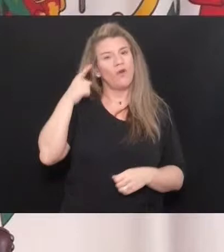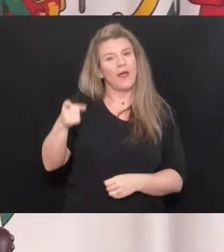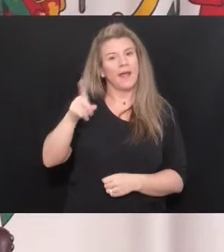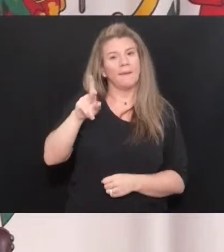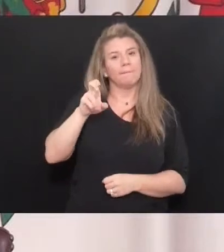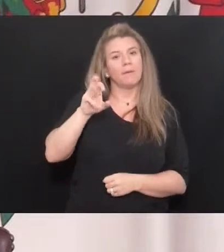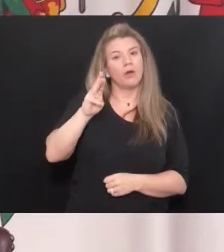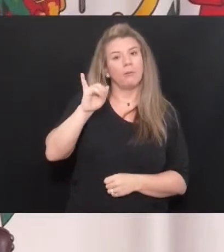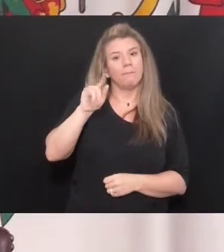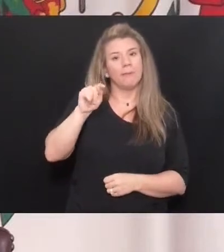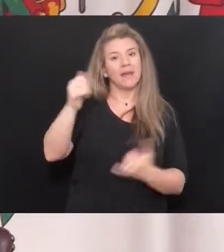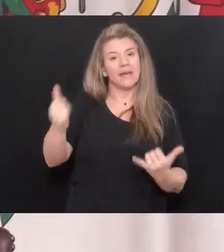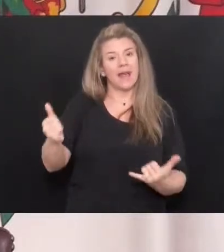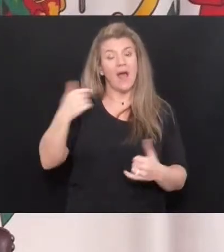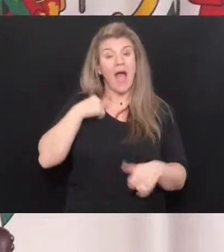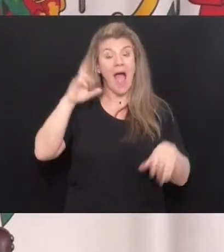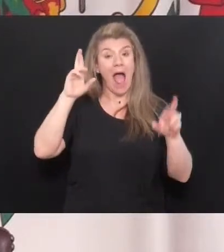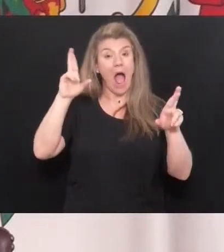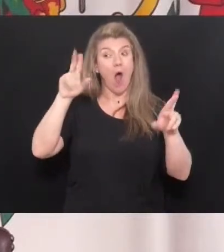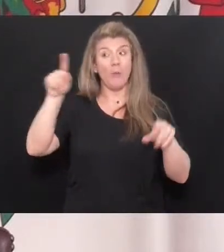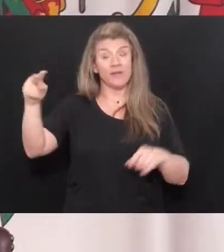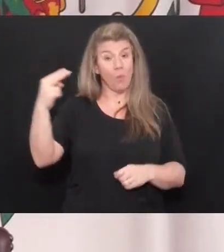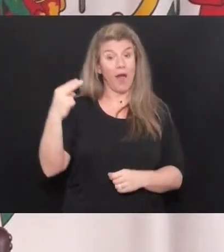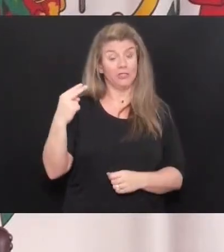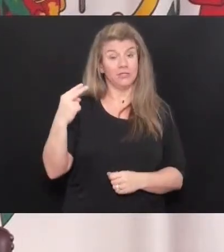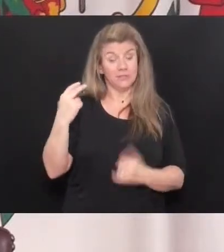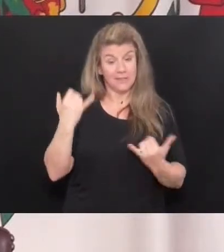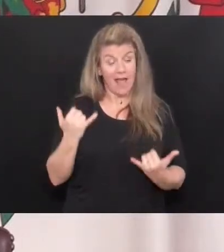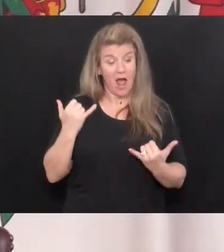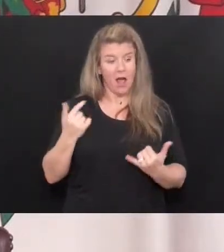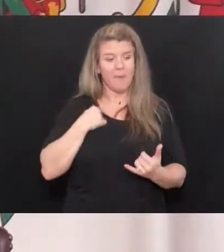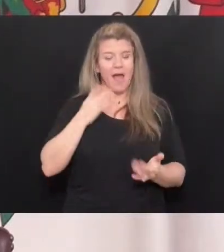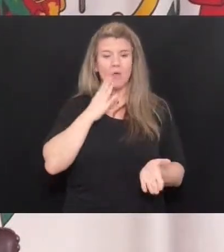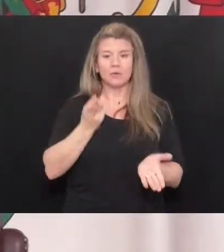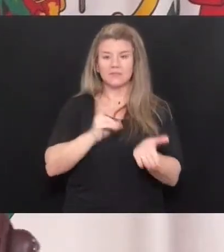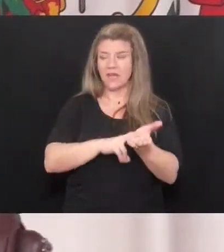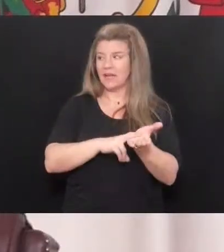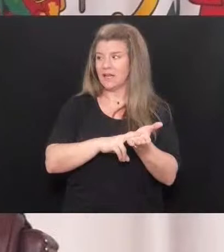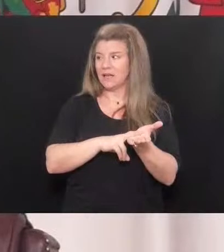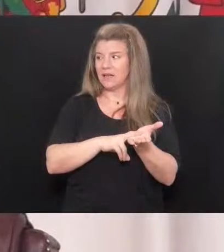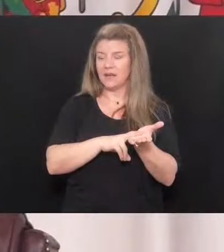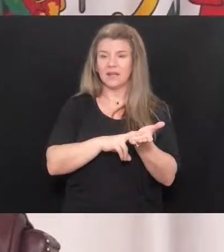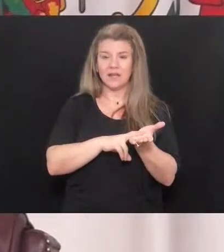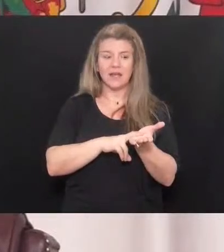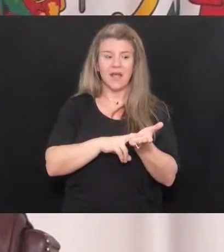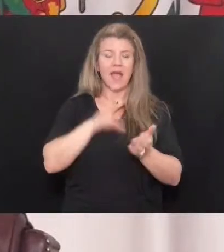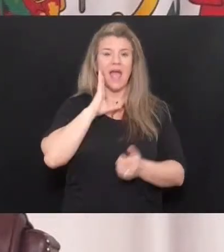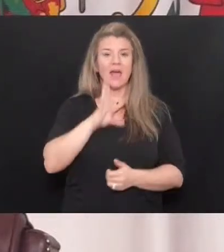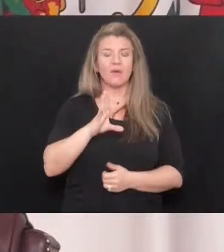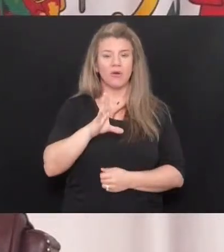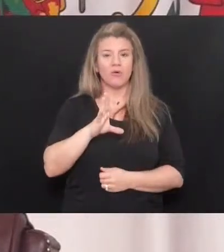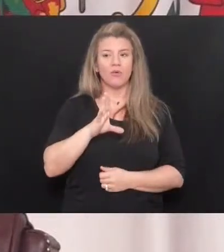now. And I hope he's watching and everything, but I'm going to sign this and then,